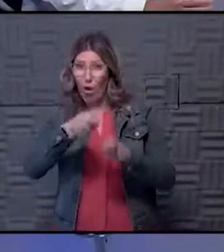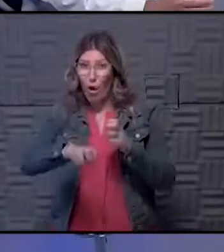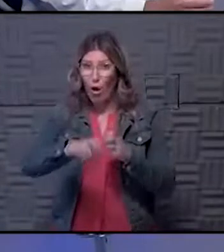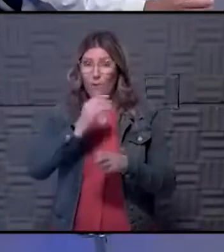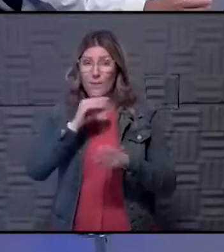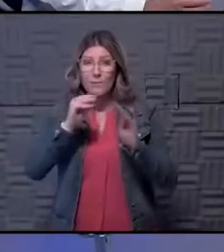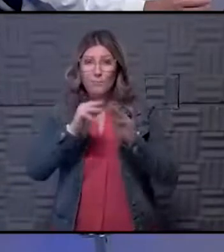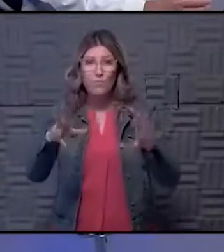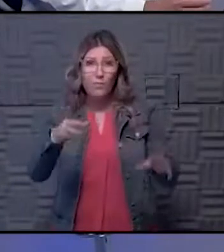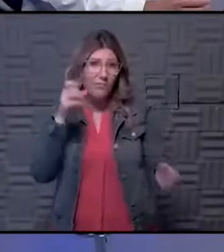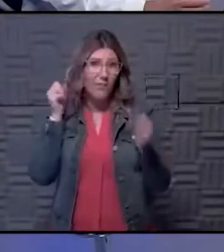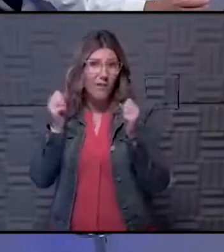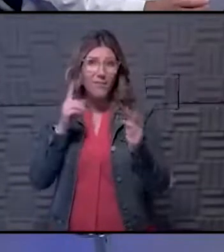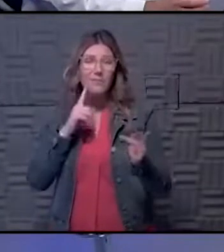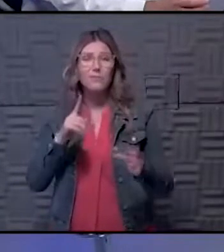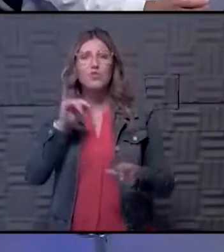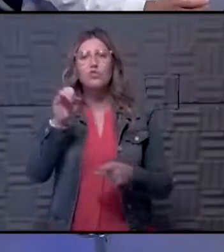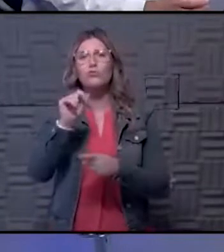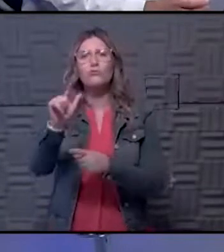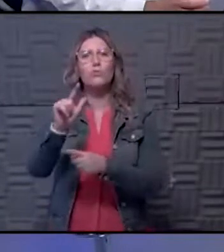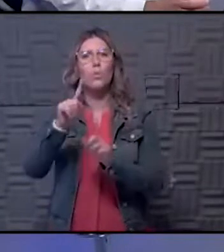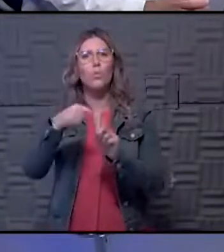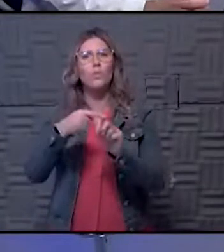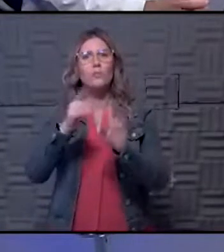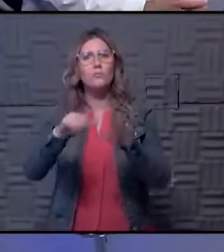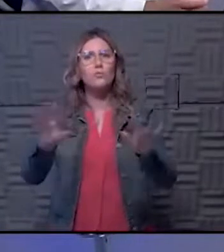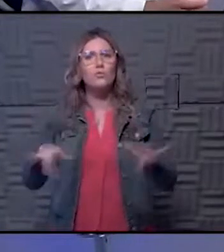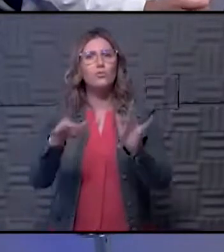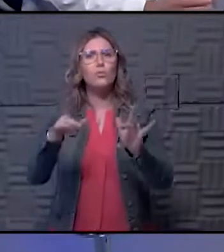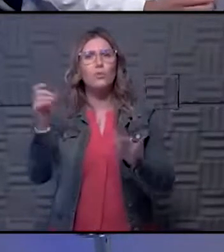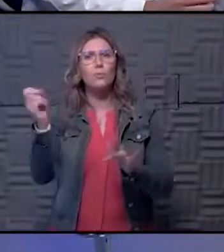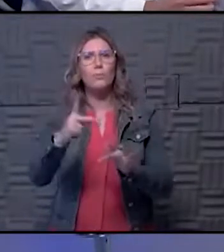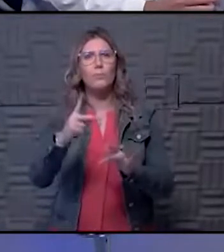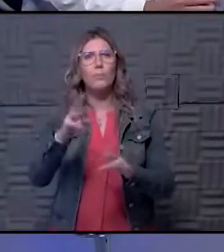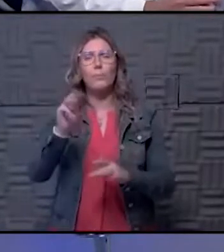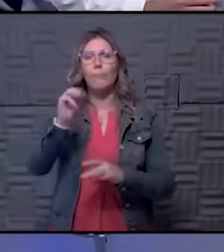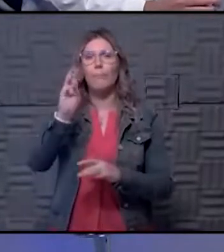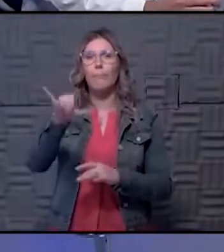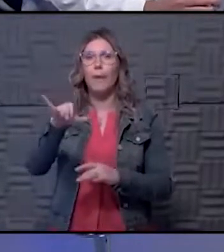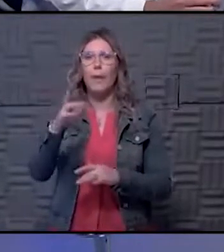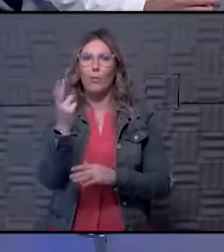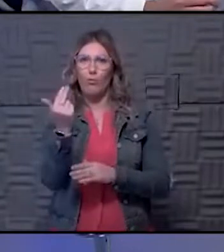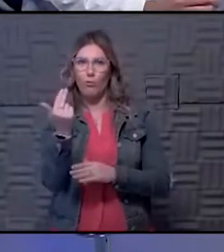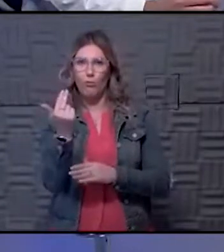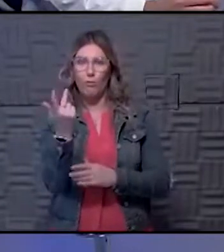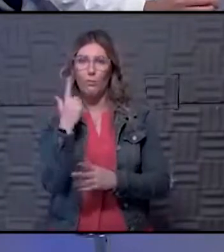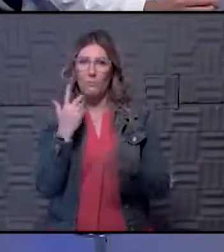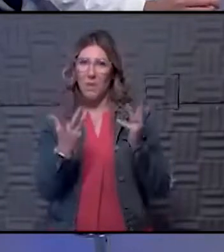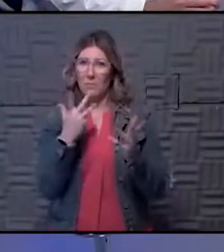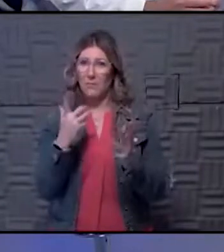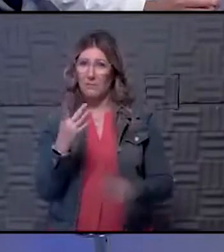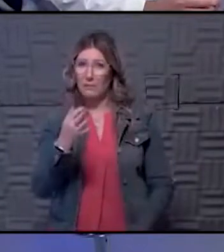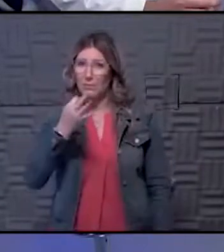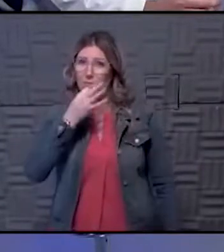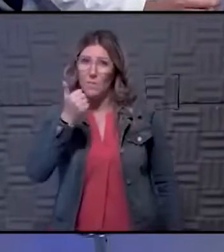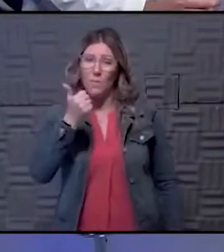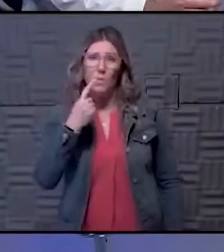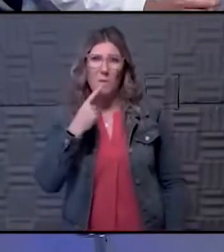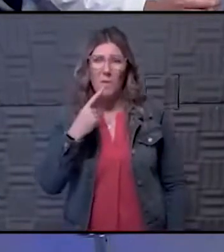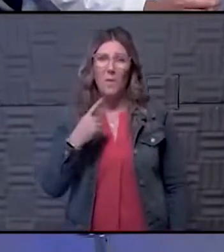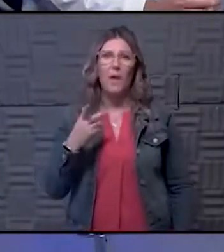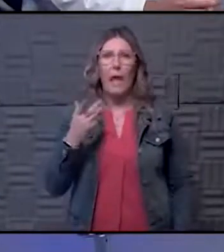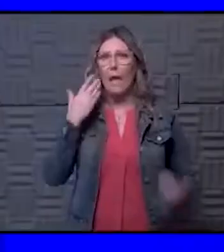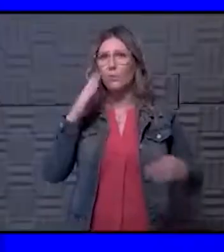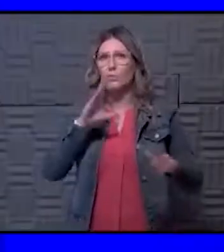faster? Great questions. Jill, when is Children's back with us again? Yeah. On May don't- 13. Awesome. We may need to get them sooner. Holy cow. Yeah, I